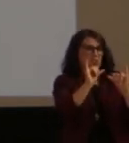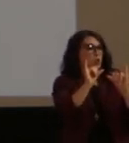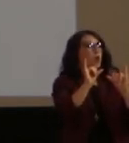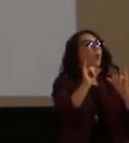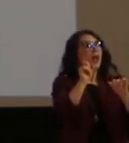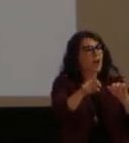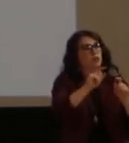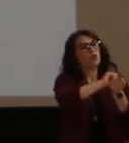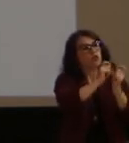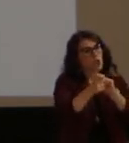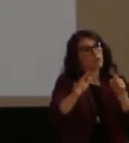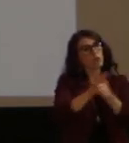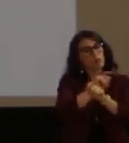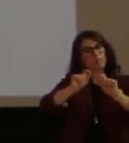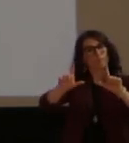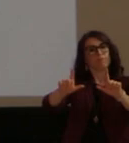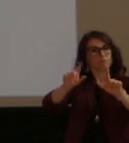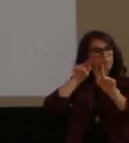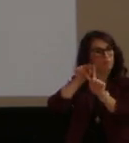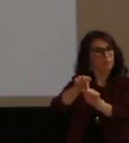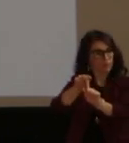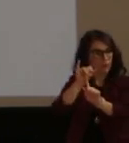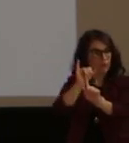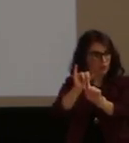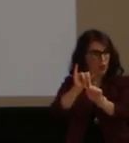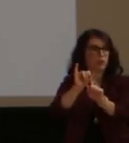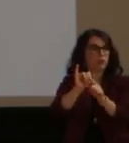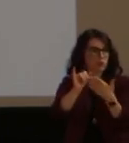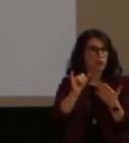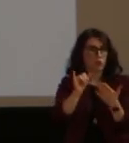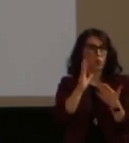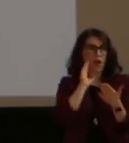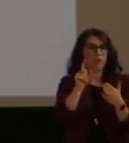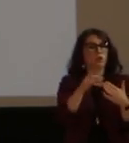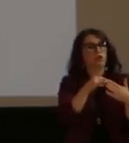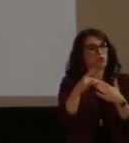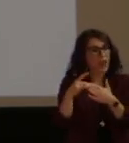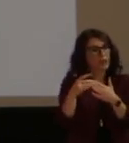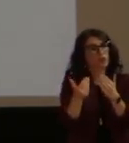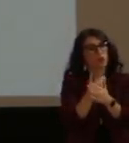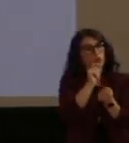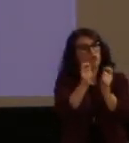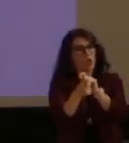shift, hope to develop the knowledge base necessary to direct changes in healthcare strategies.